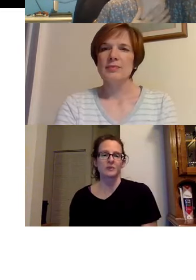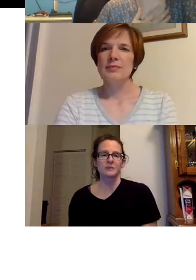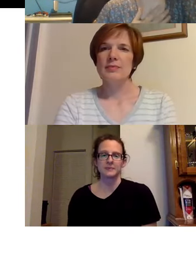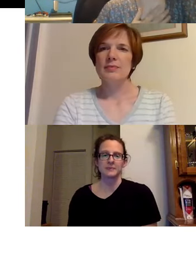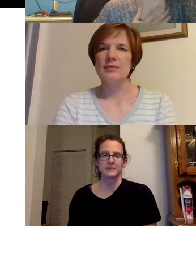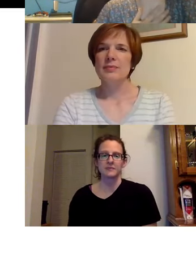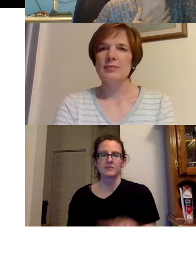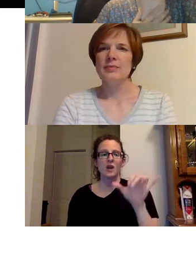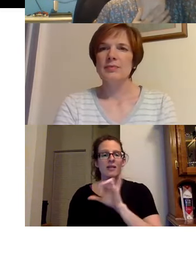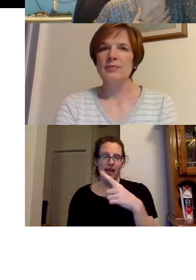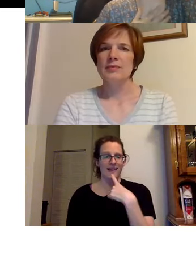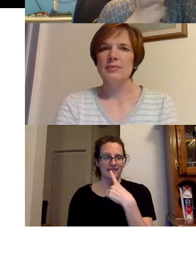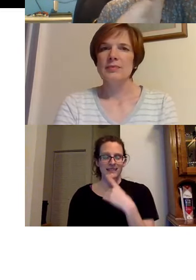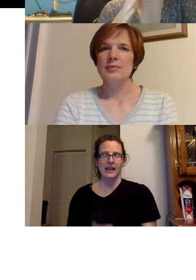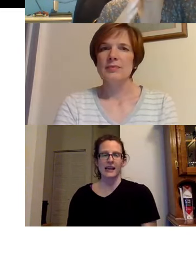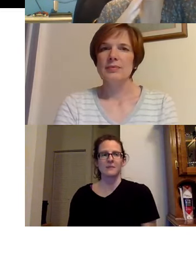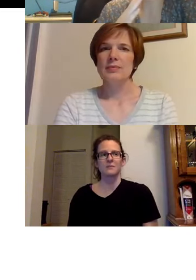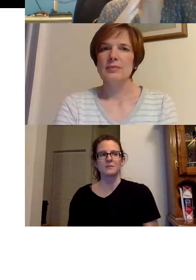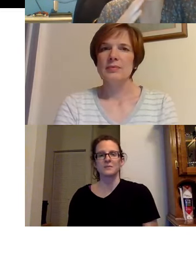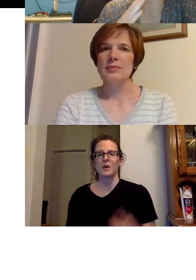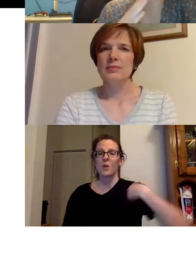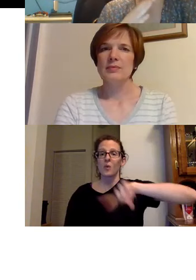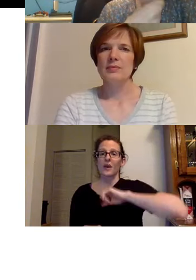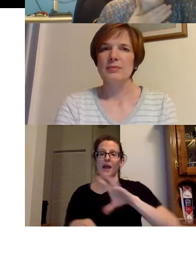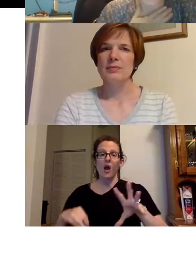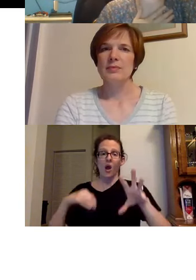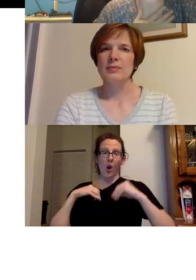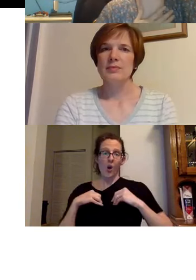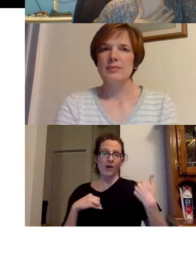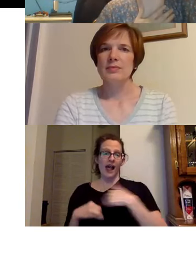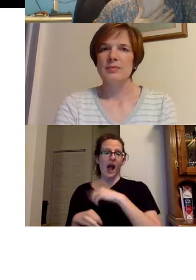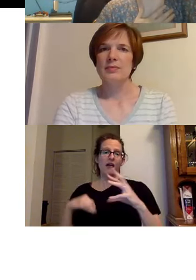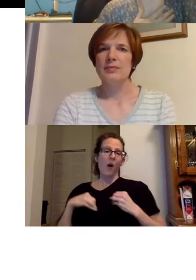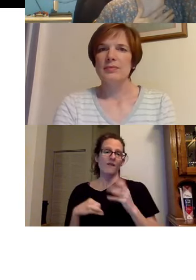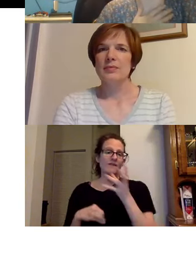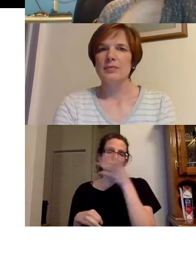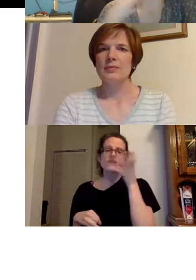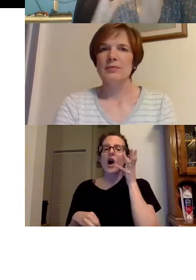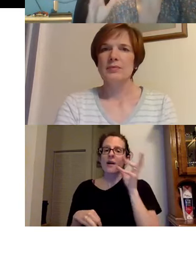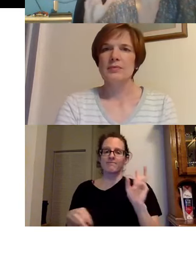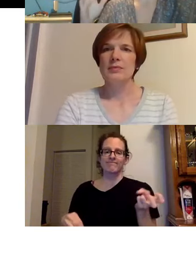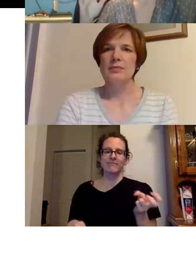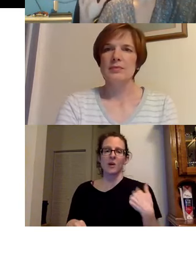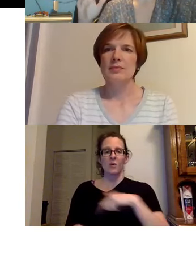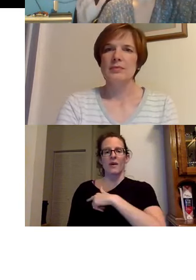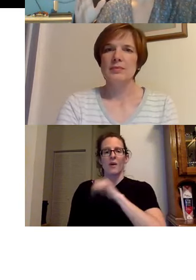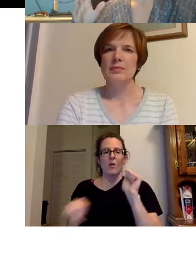as I said, we own our own farms. We work with